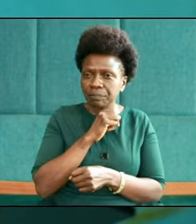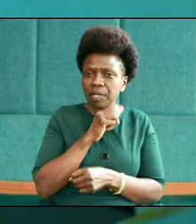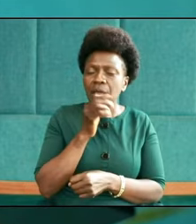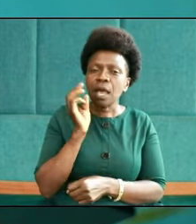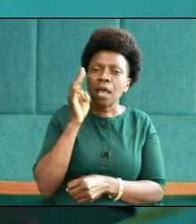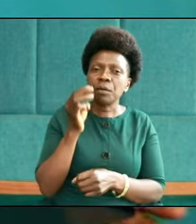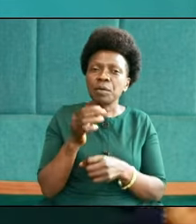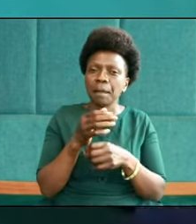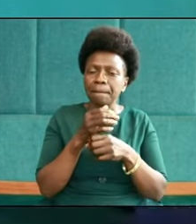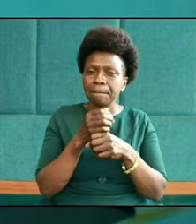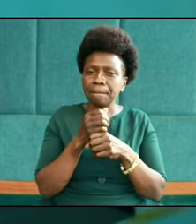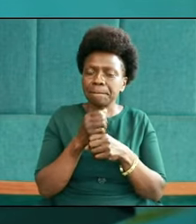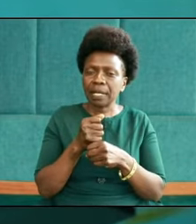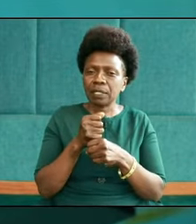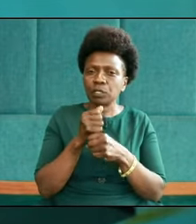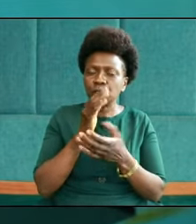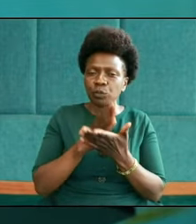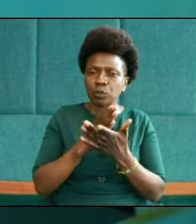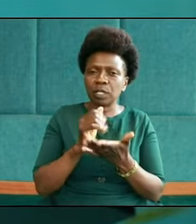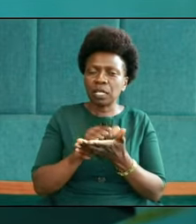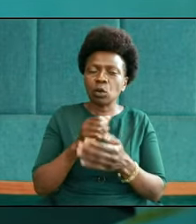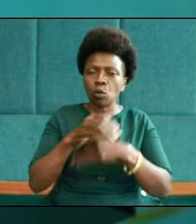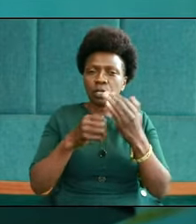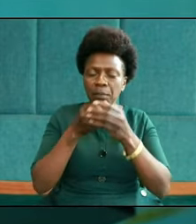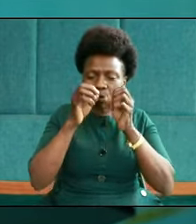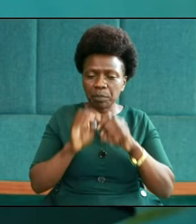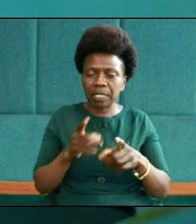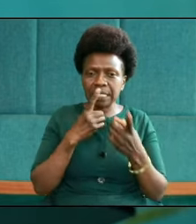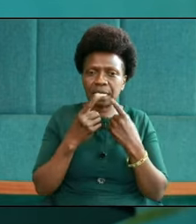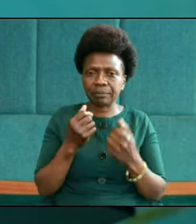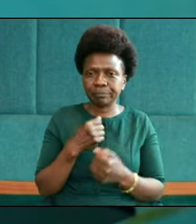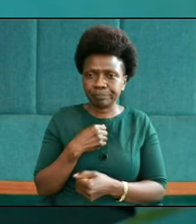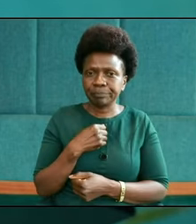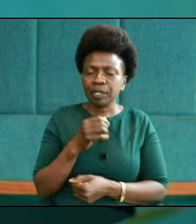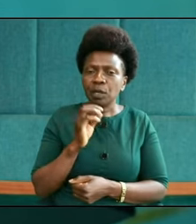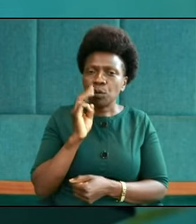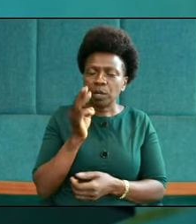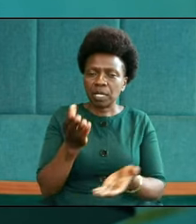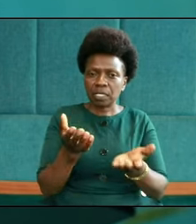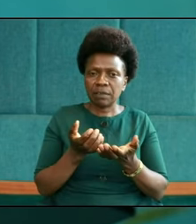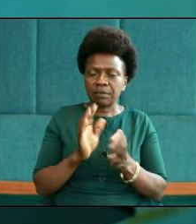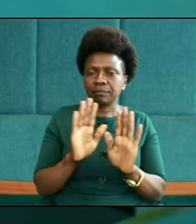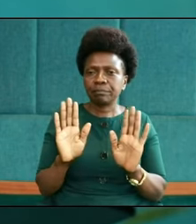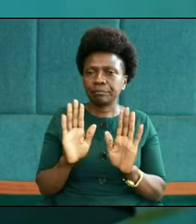I will make sure that all the blessings that I have said, you will receive them.